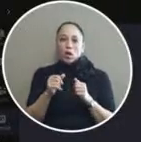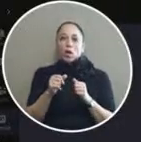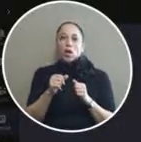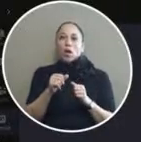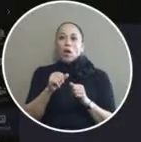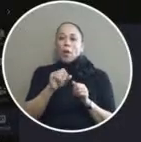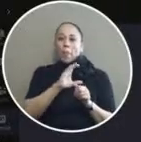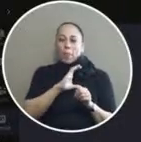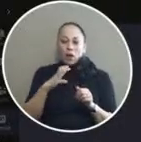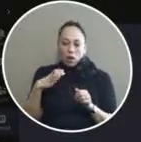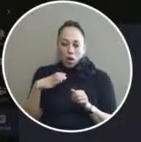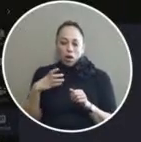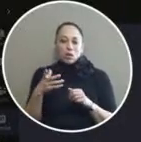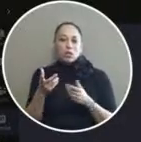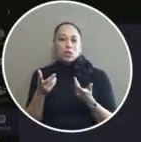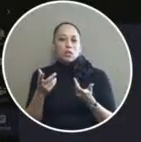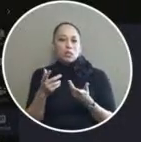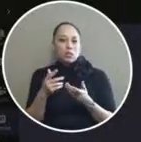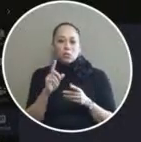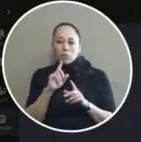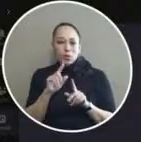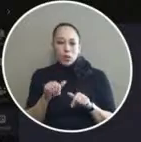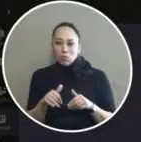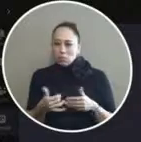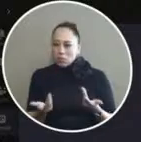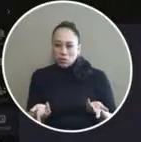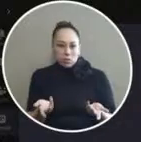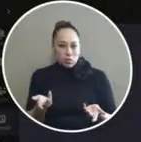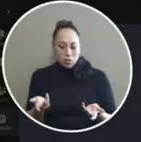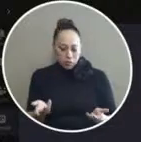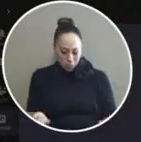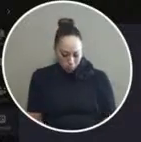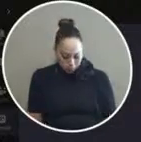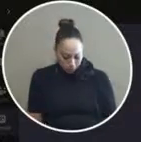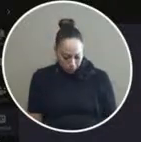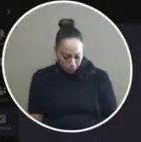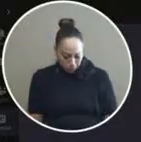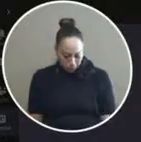in terms of some of this COVID response?